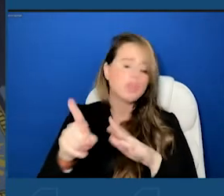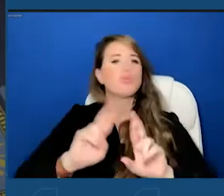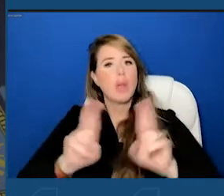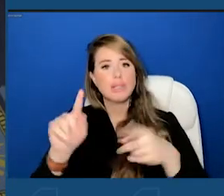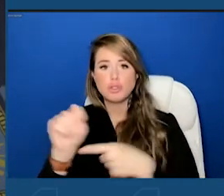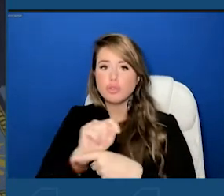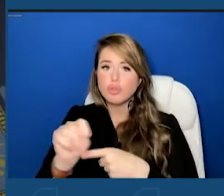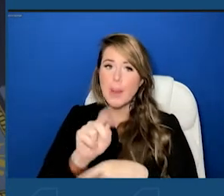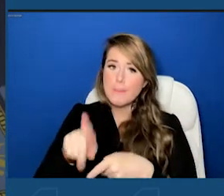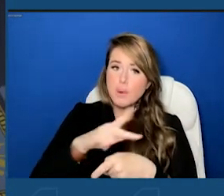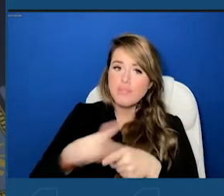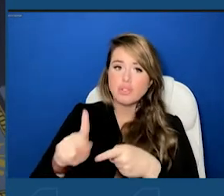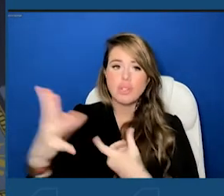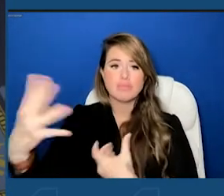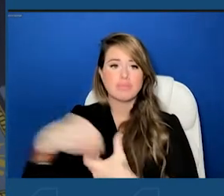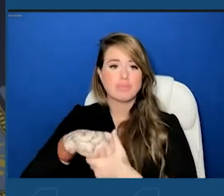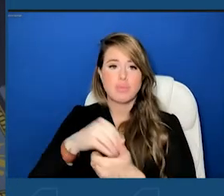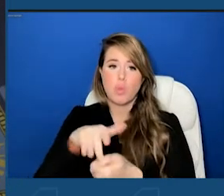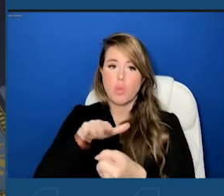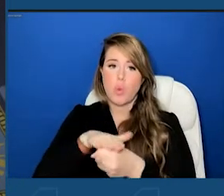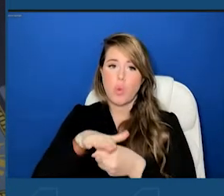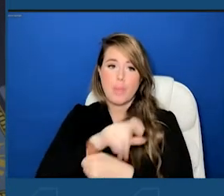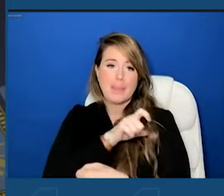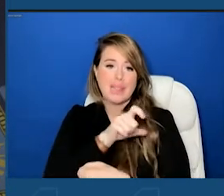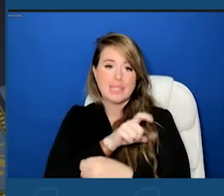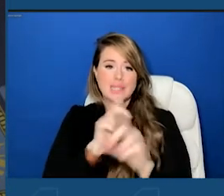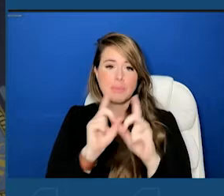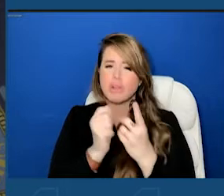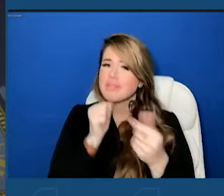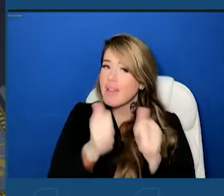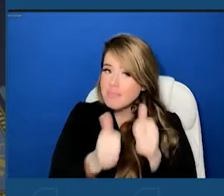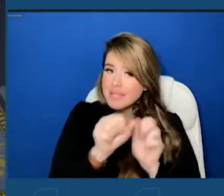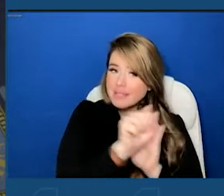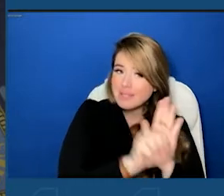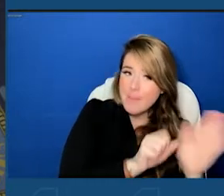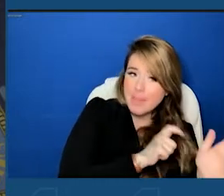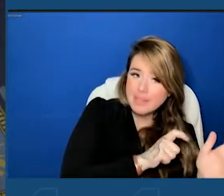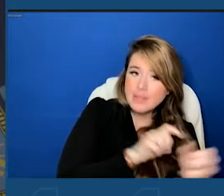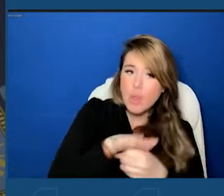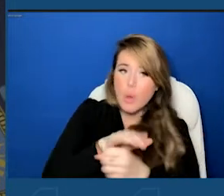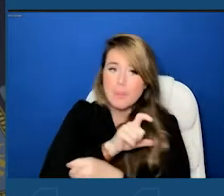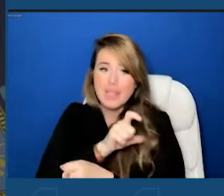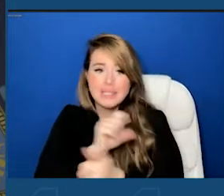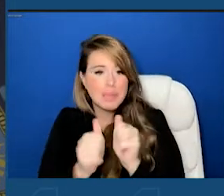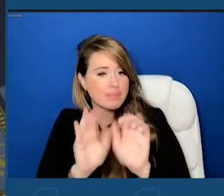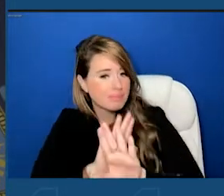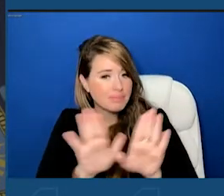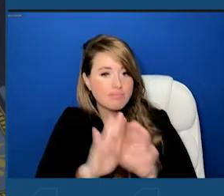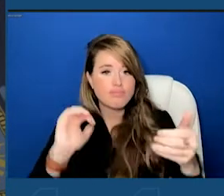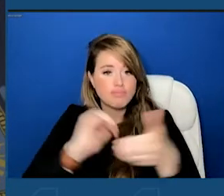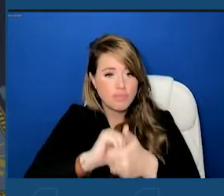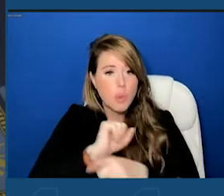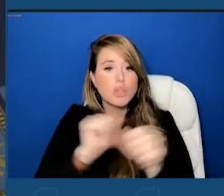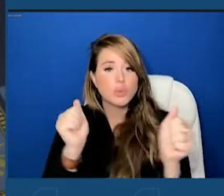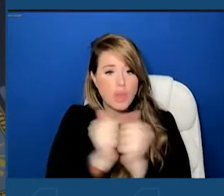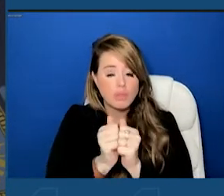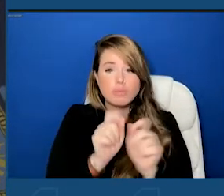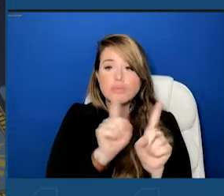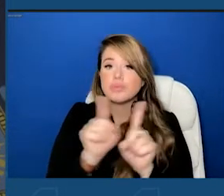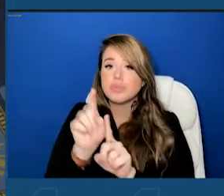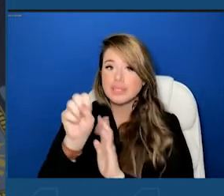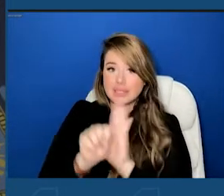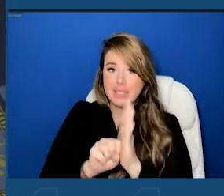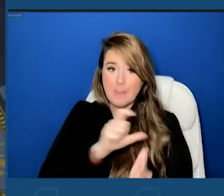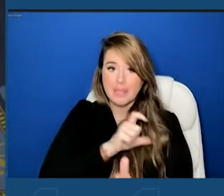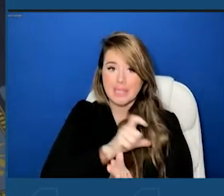they're integrated with the local police departments. Again, not competing, working together. We are also, again, at the state police level, we usually do 1 or